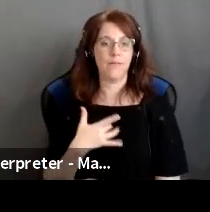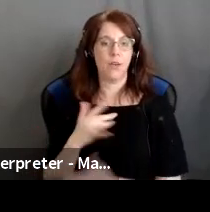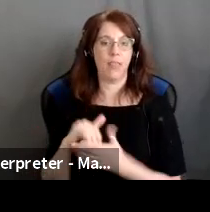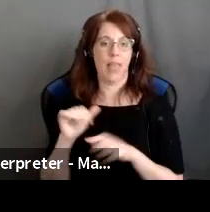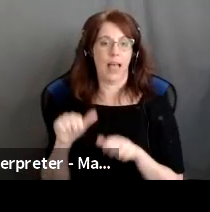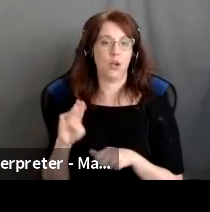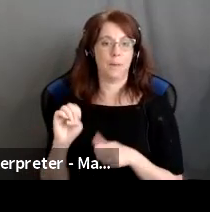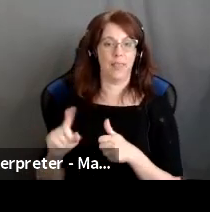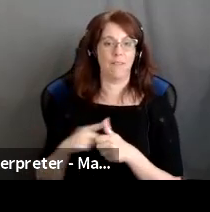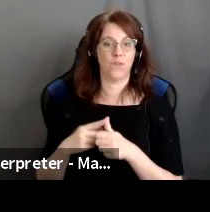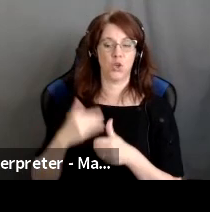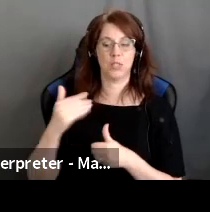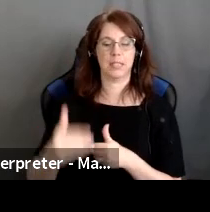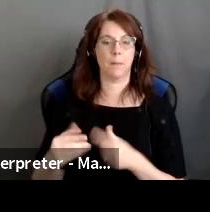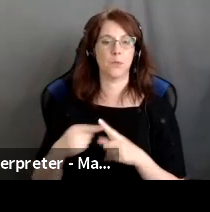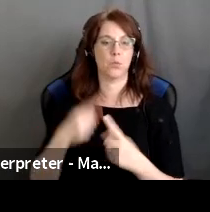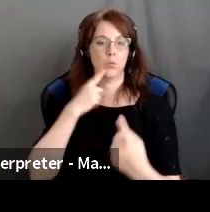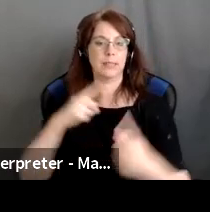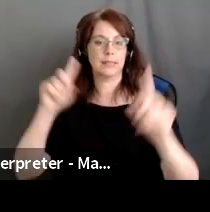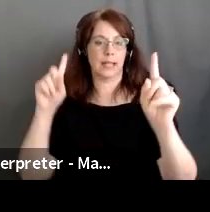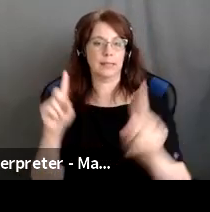first step of success.